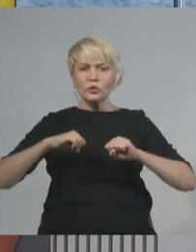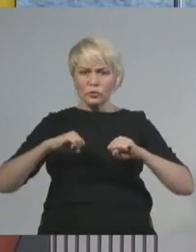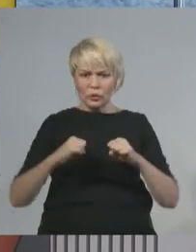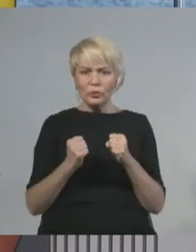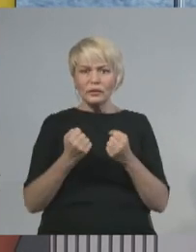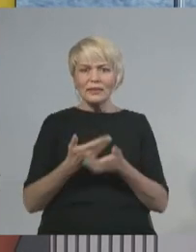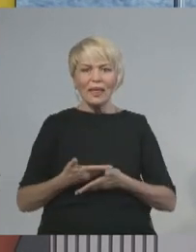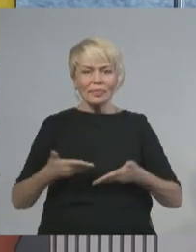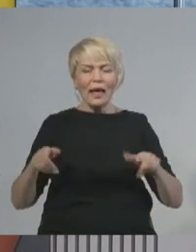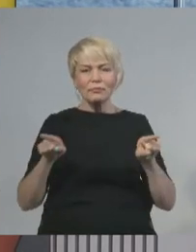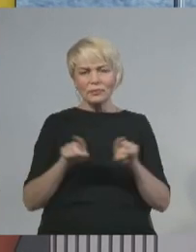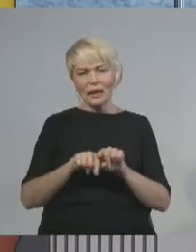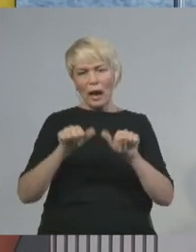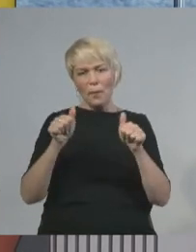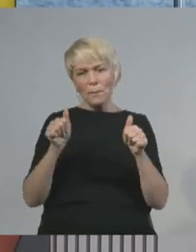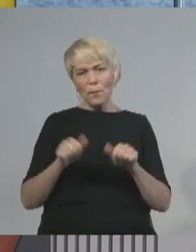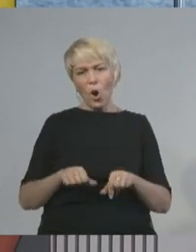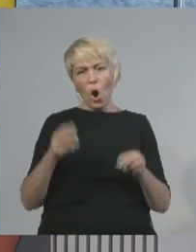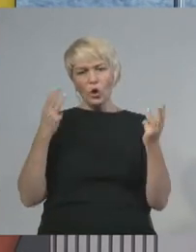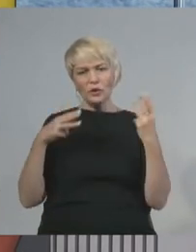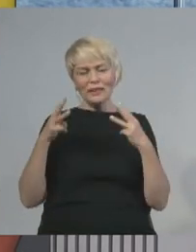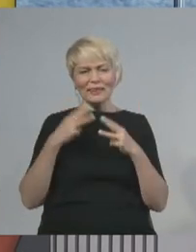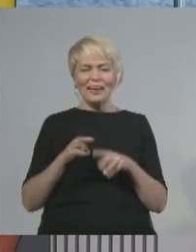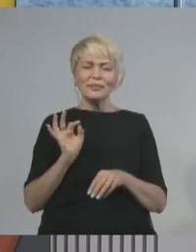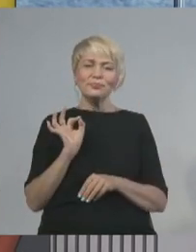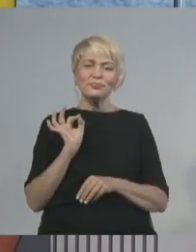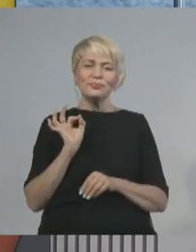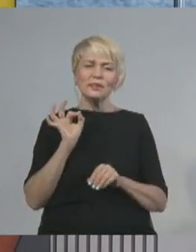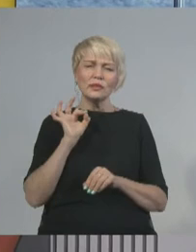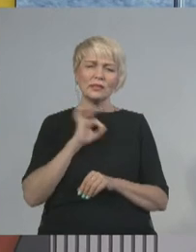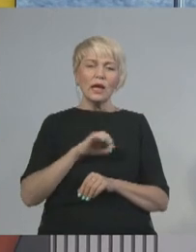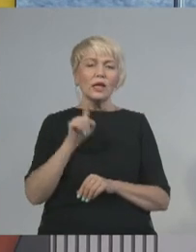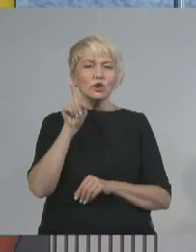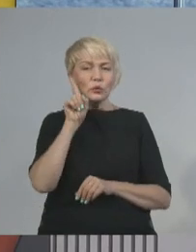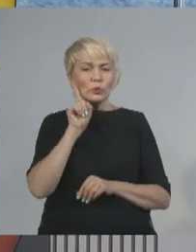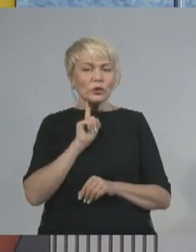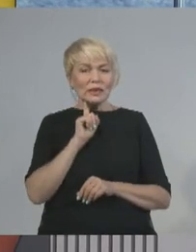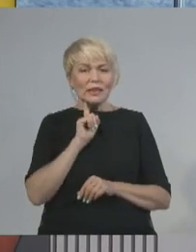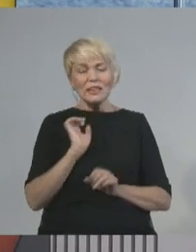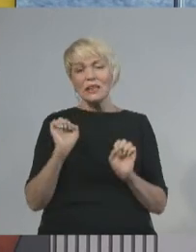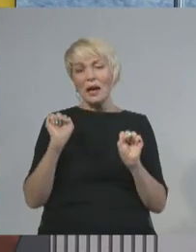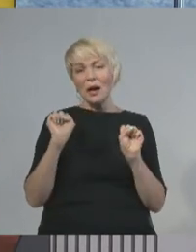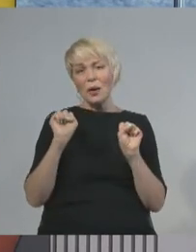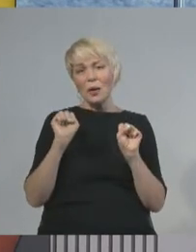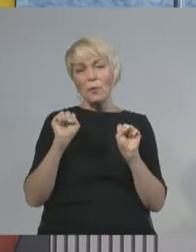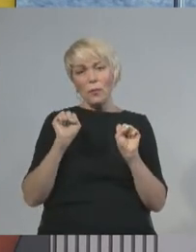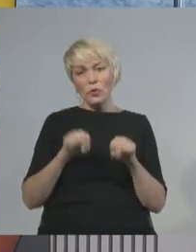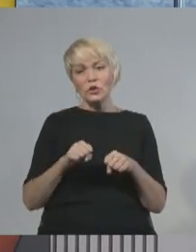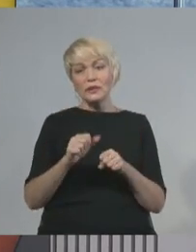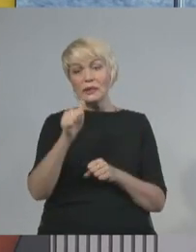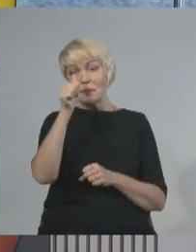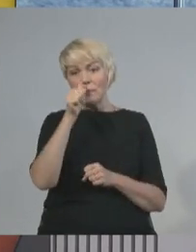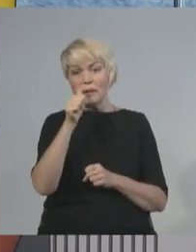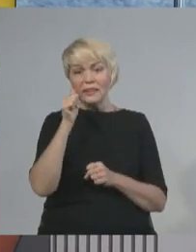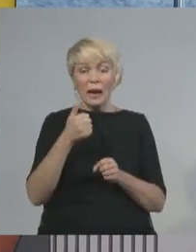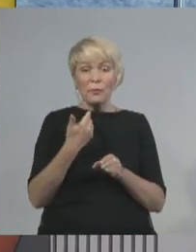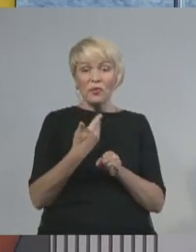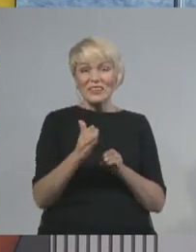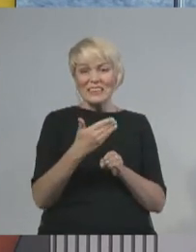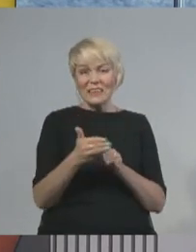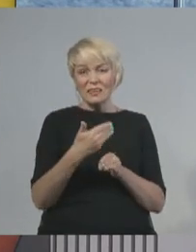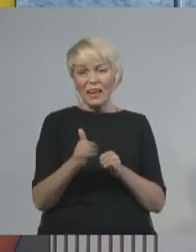the regions that is going to say dear friends this model is more convenient for us to understand that you could pay us monthly on the monthly